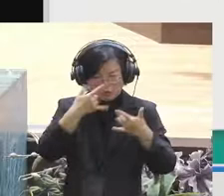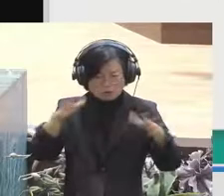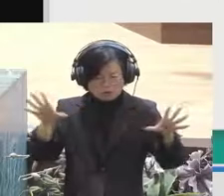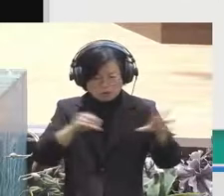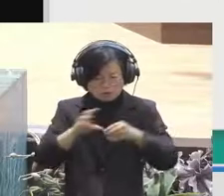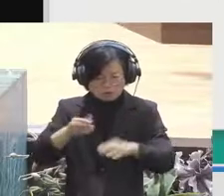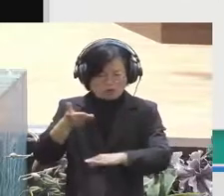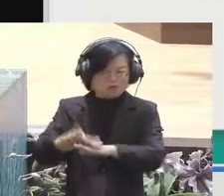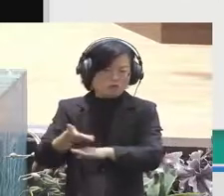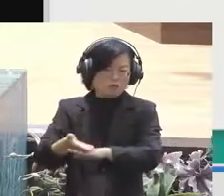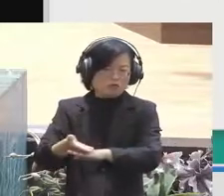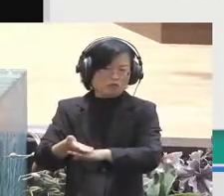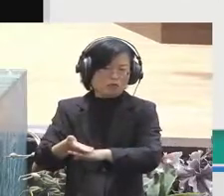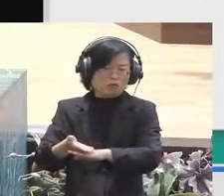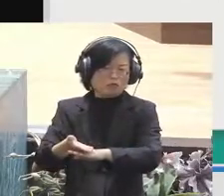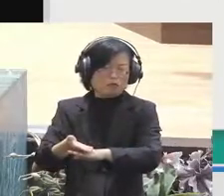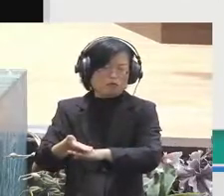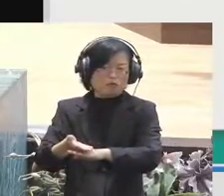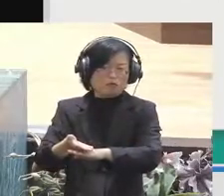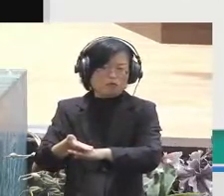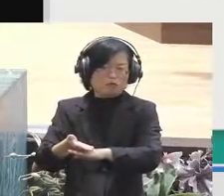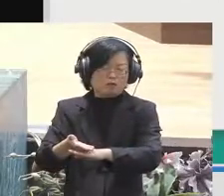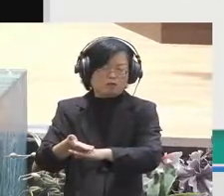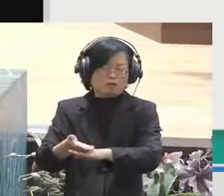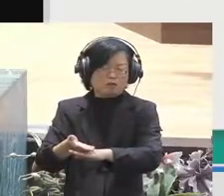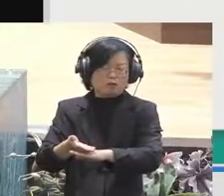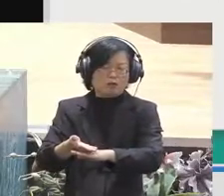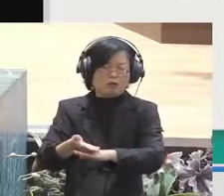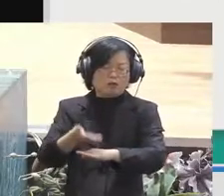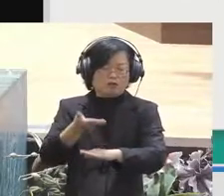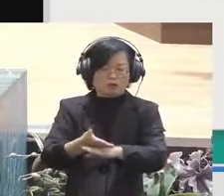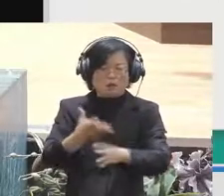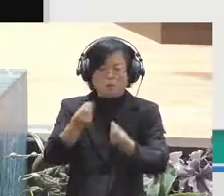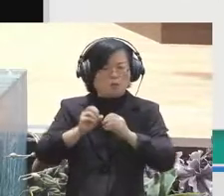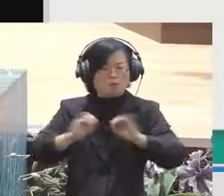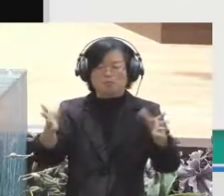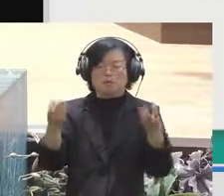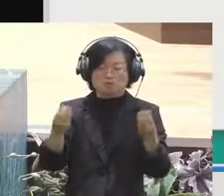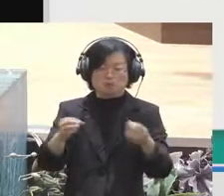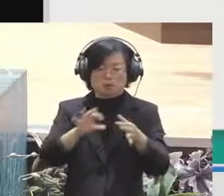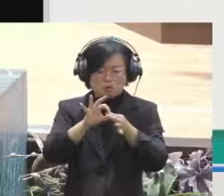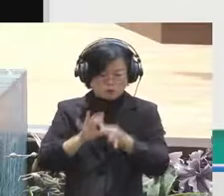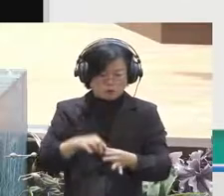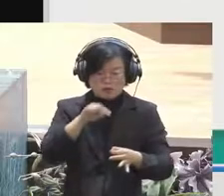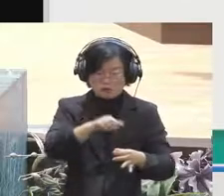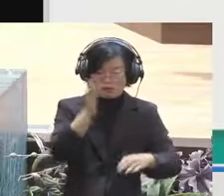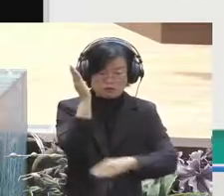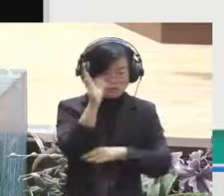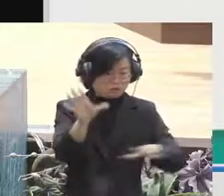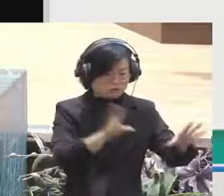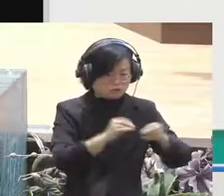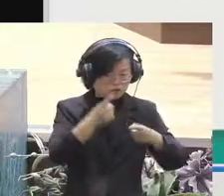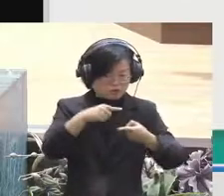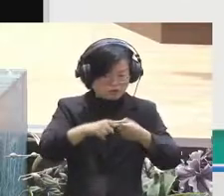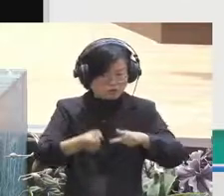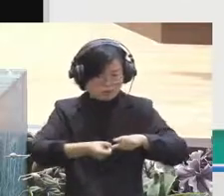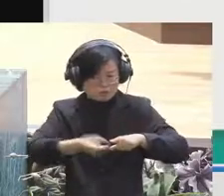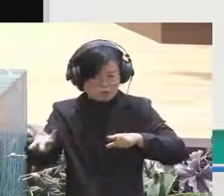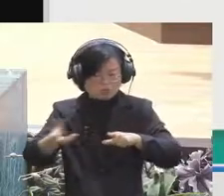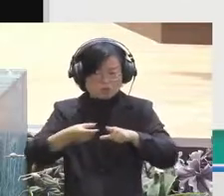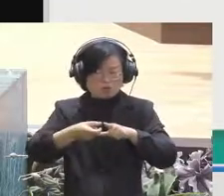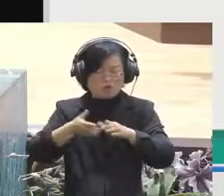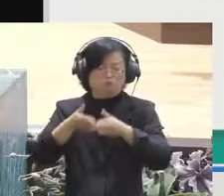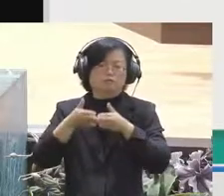government data, with the citizen, with the researchers, with the data scientist who can untap that tremendous resource of trends and